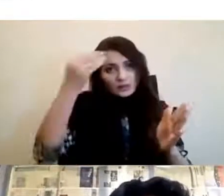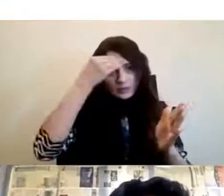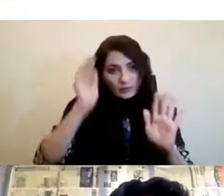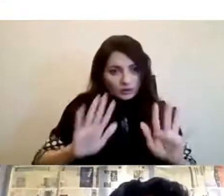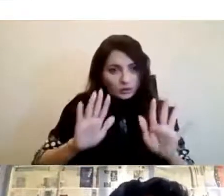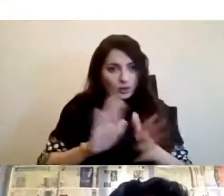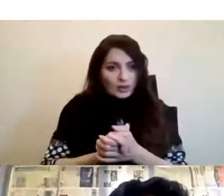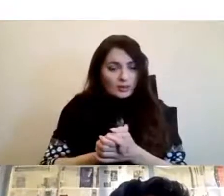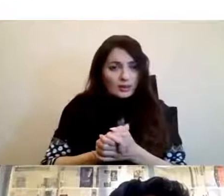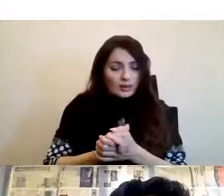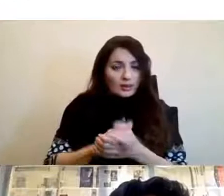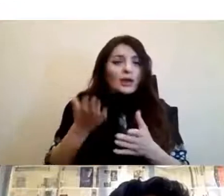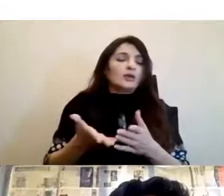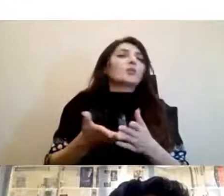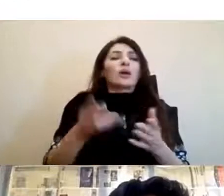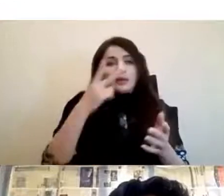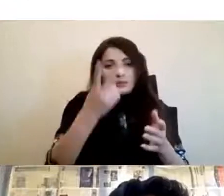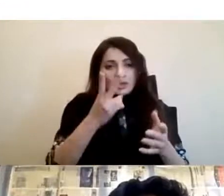sustainable models, and